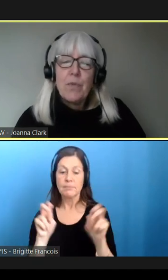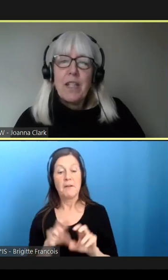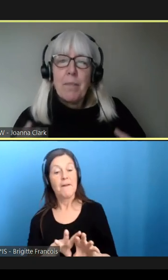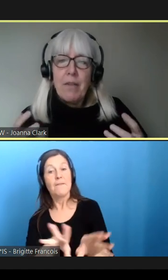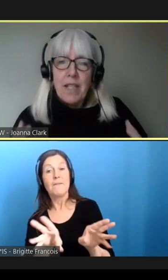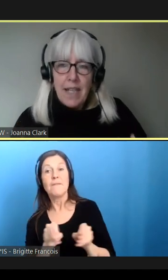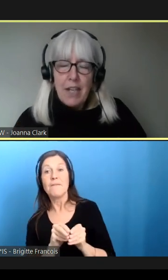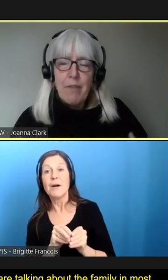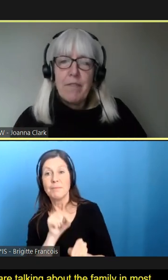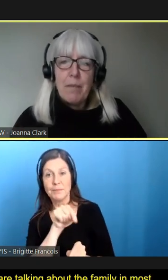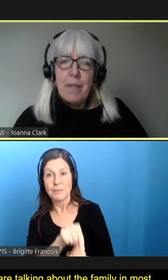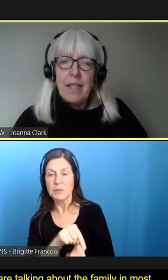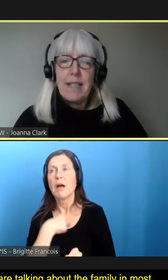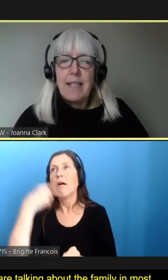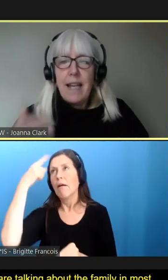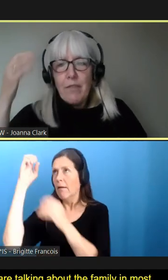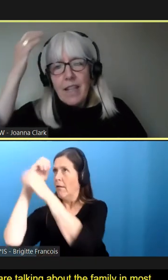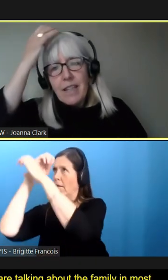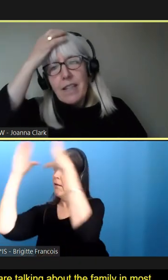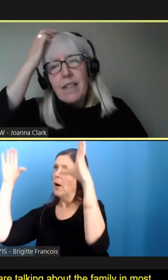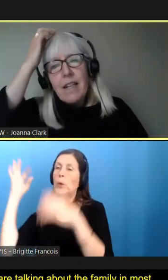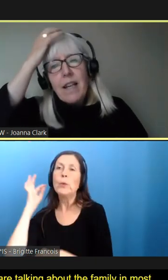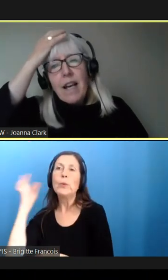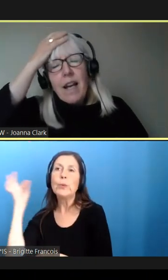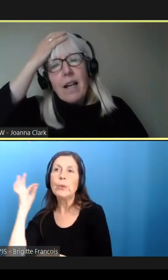we're talking about hearing families and how they